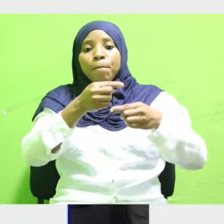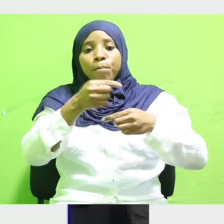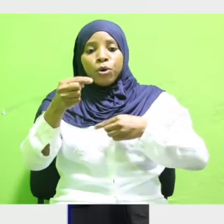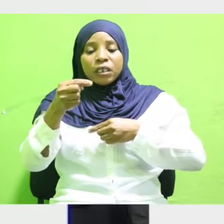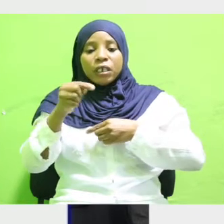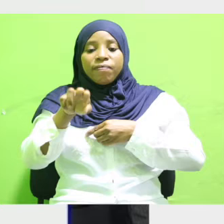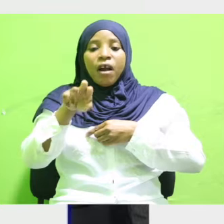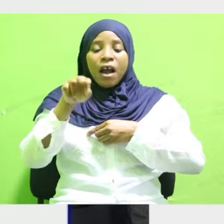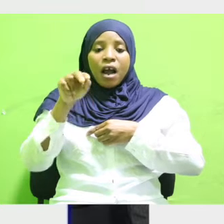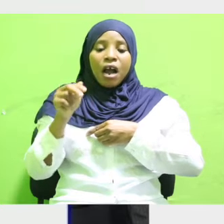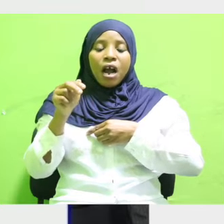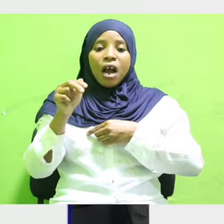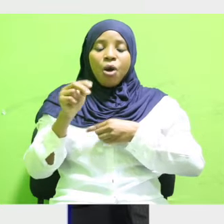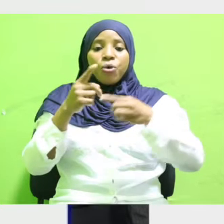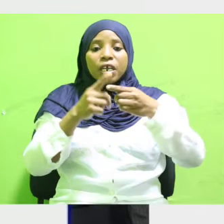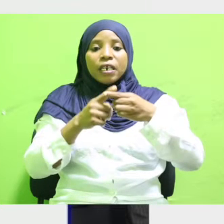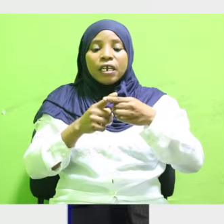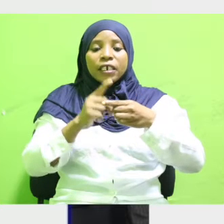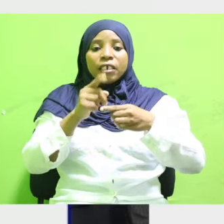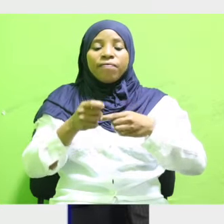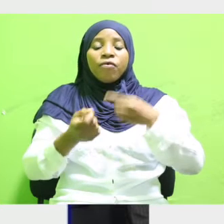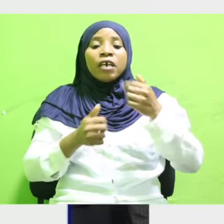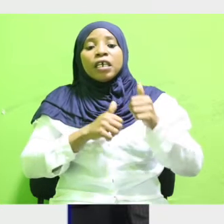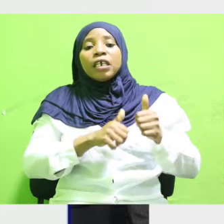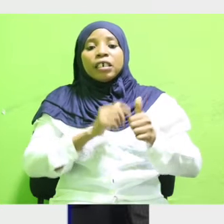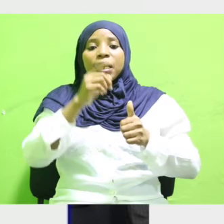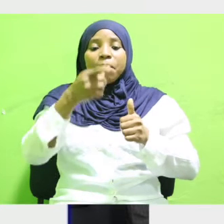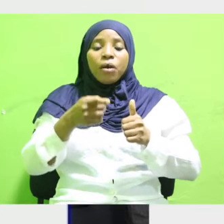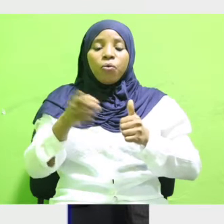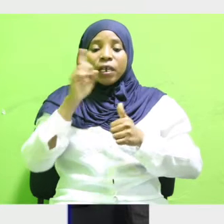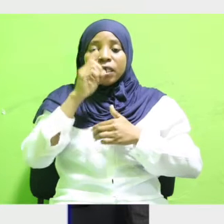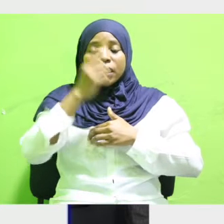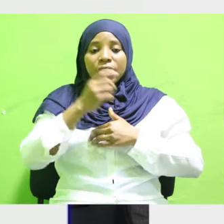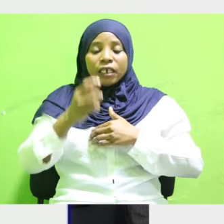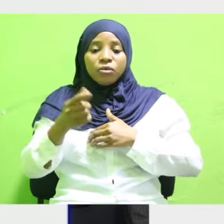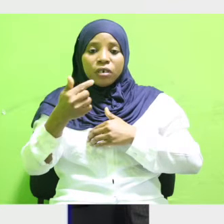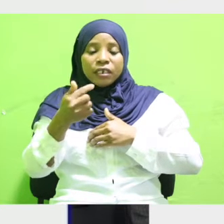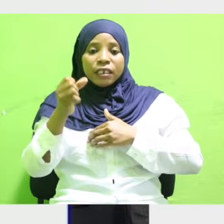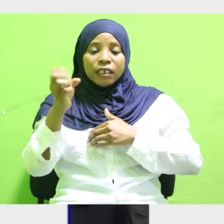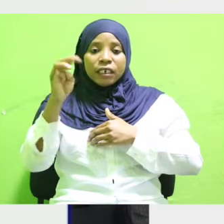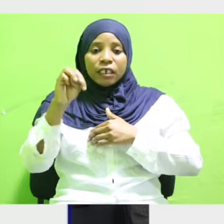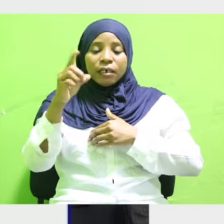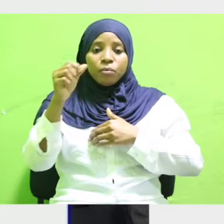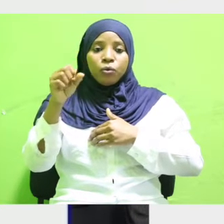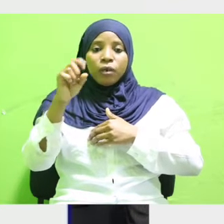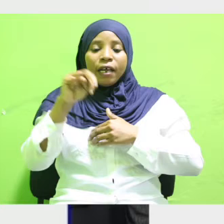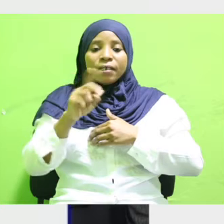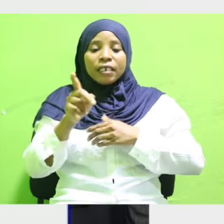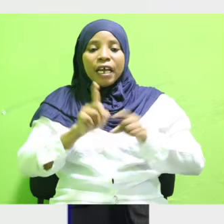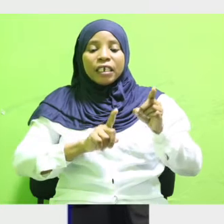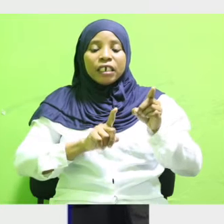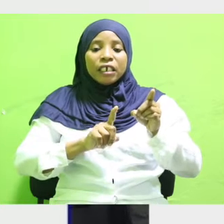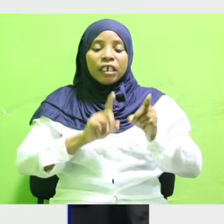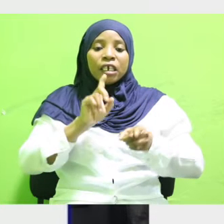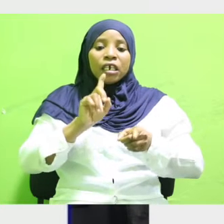stimulus, or it can be negatively, against any stimulus. For example, we have phototropism,